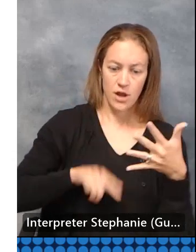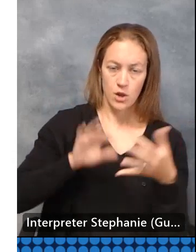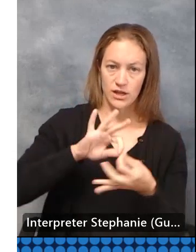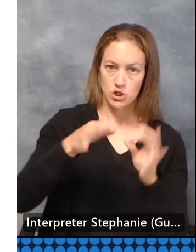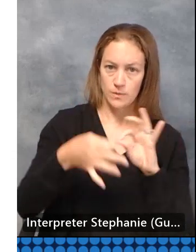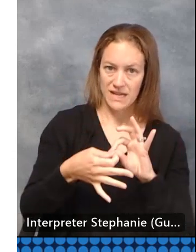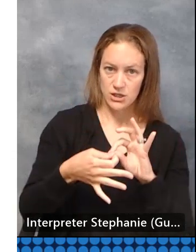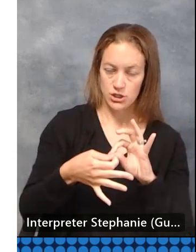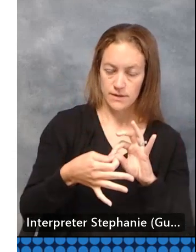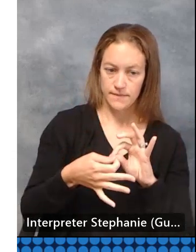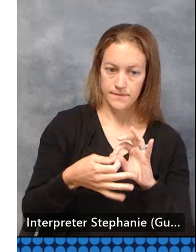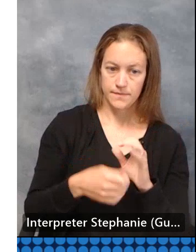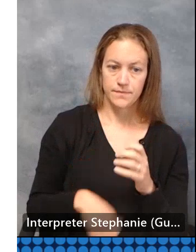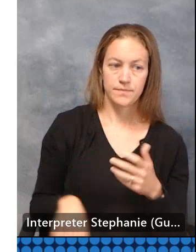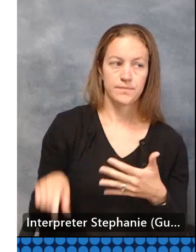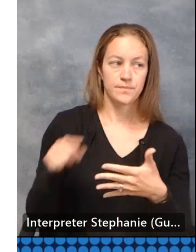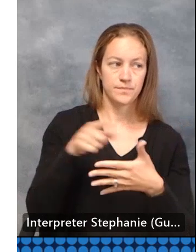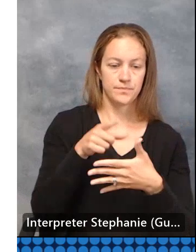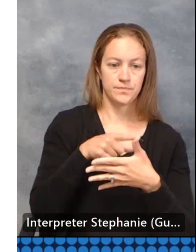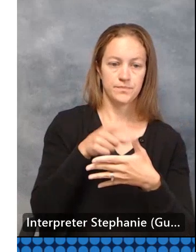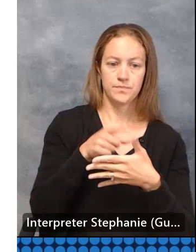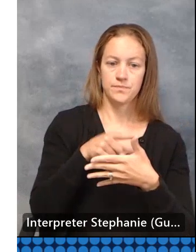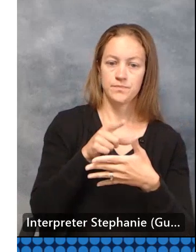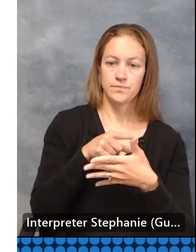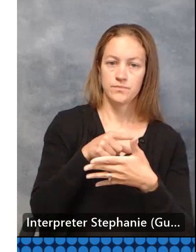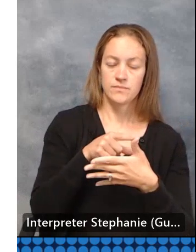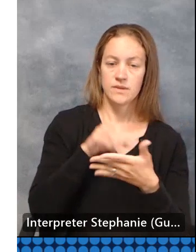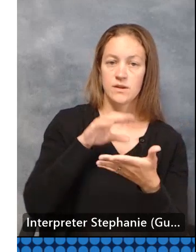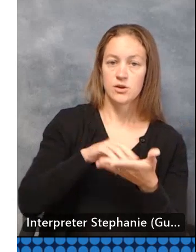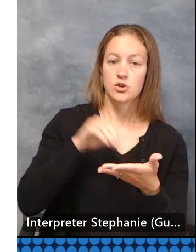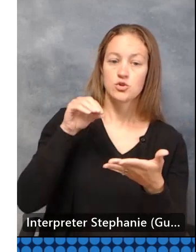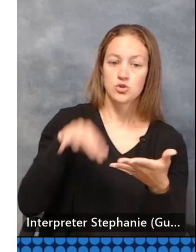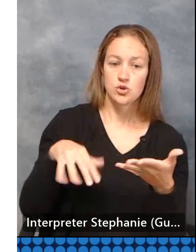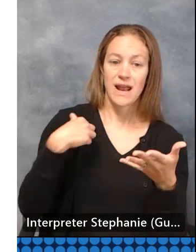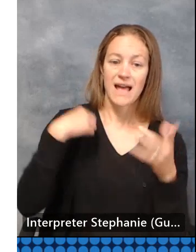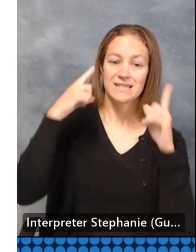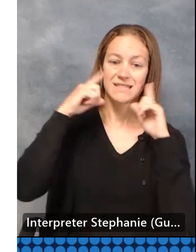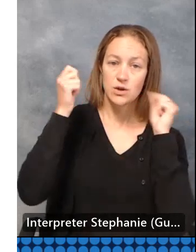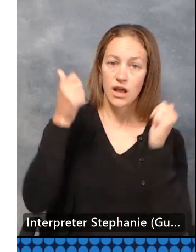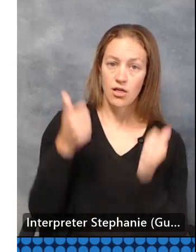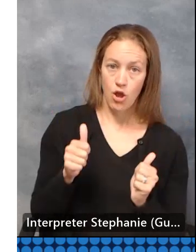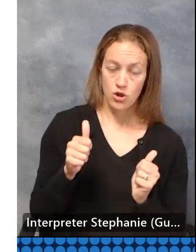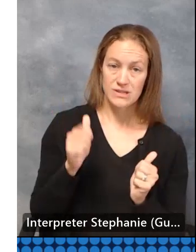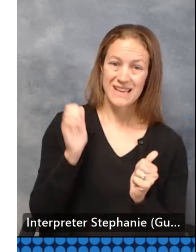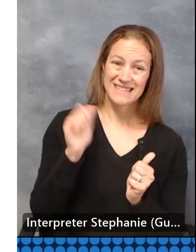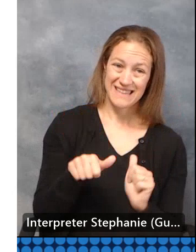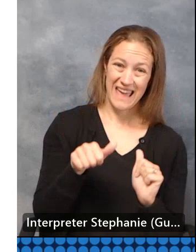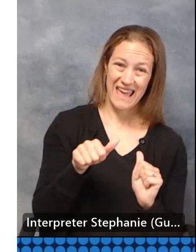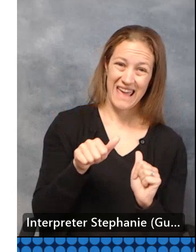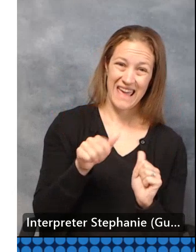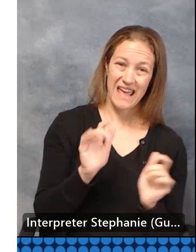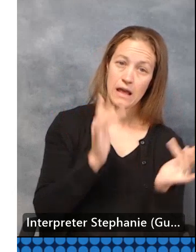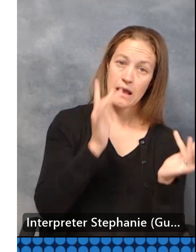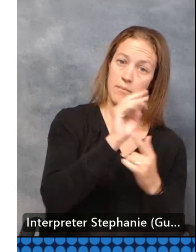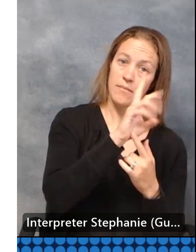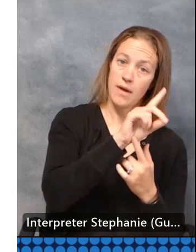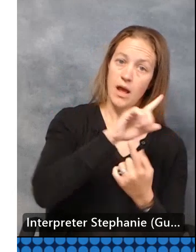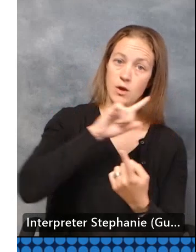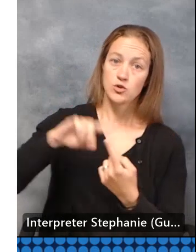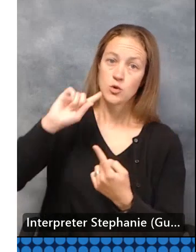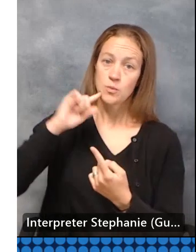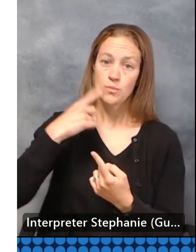interpretation. Number 1, the student has a hearing loss that may be mild to profound,